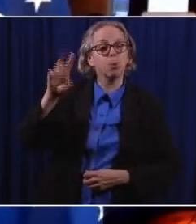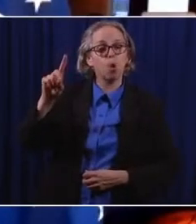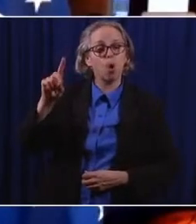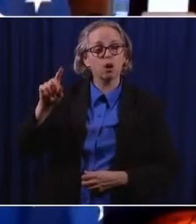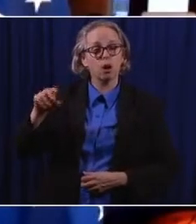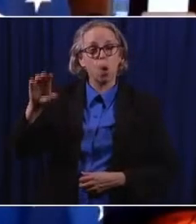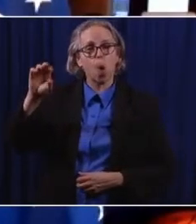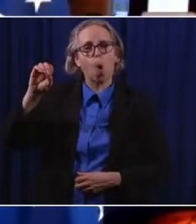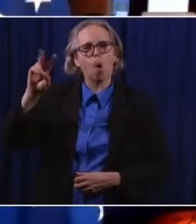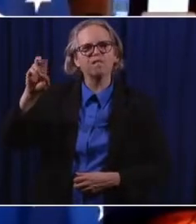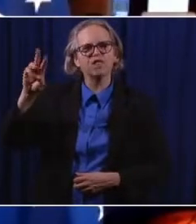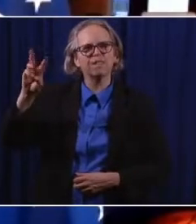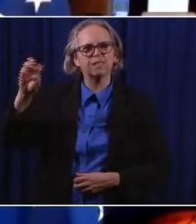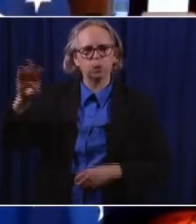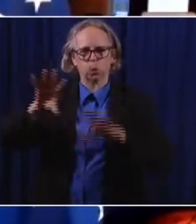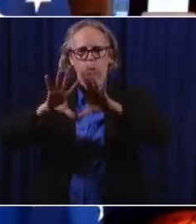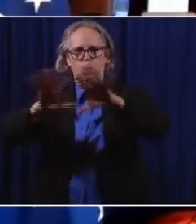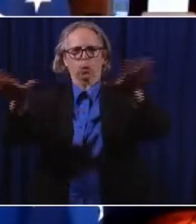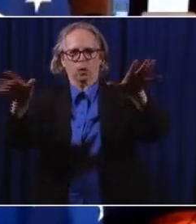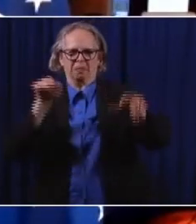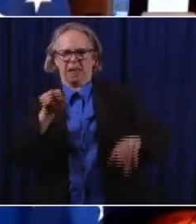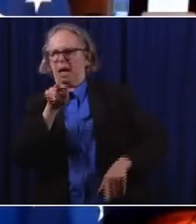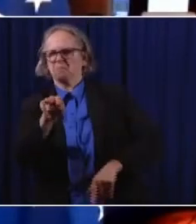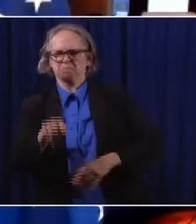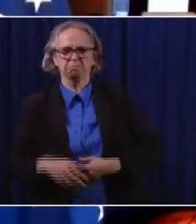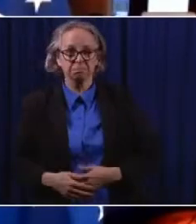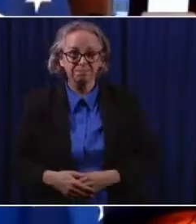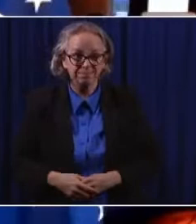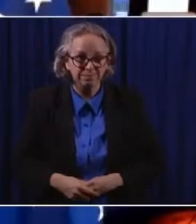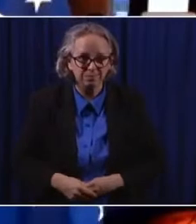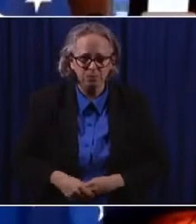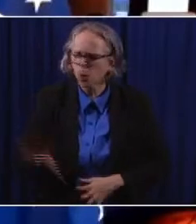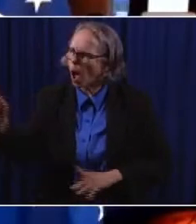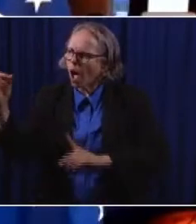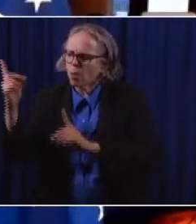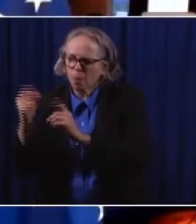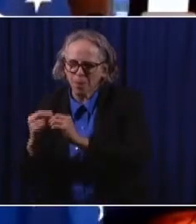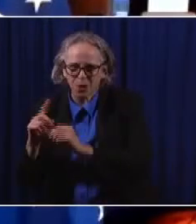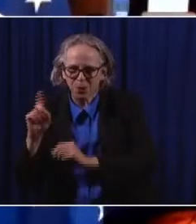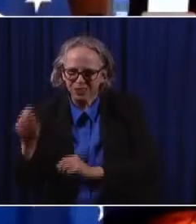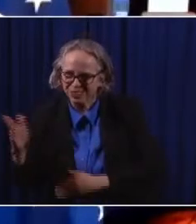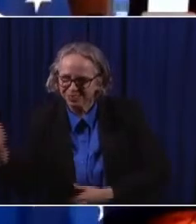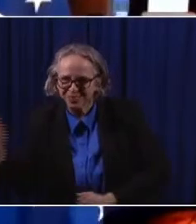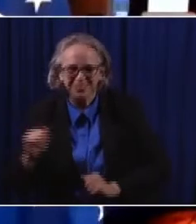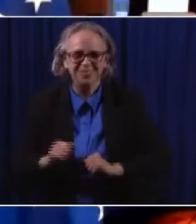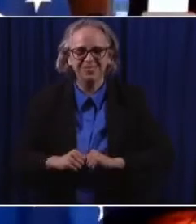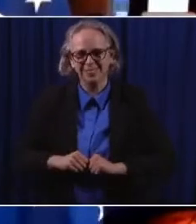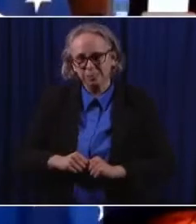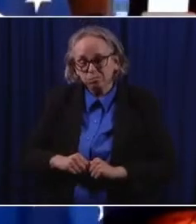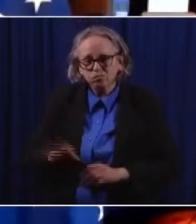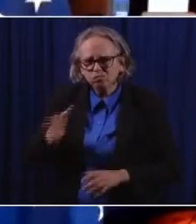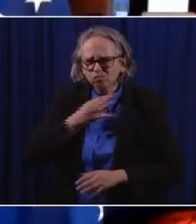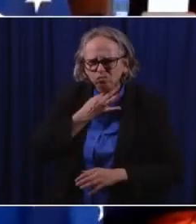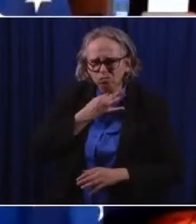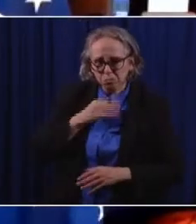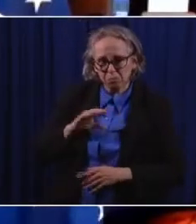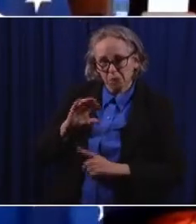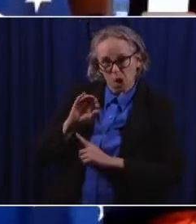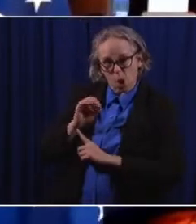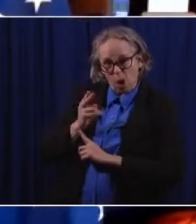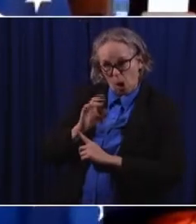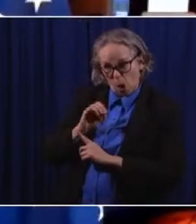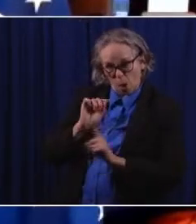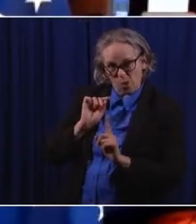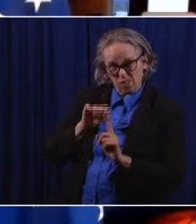this. I guess probably one more question. Ohio fits in compared to how and some of the studies have gone on in the